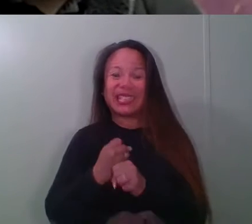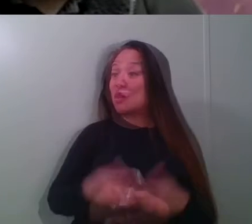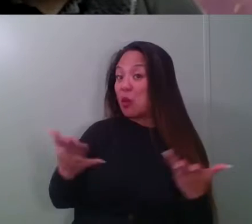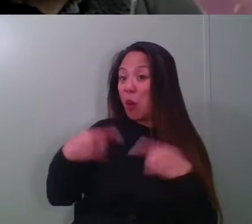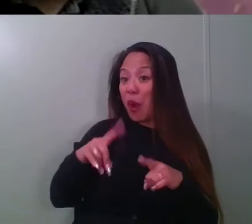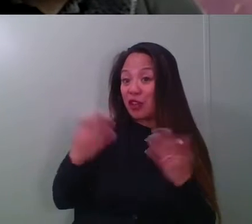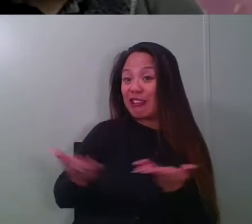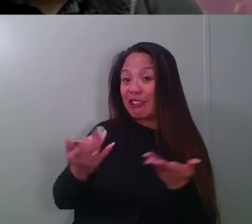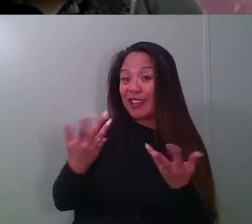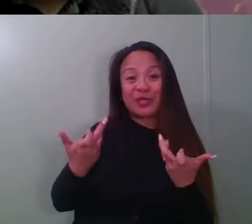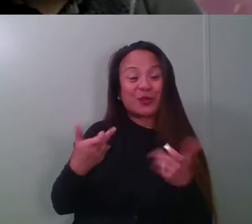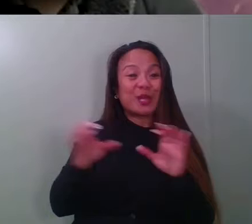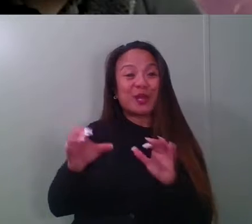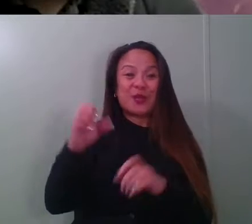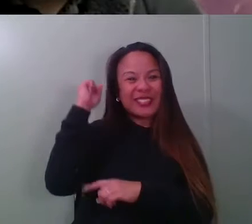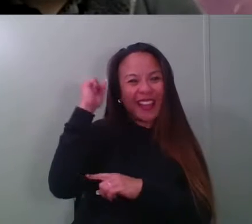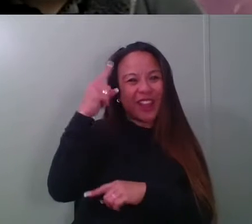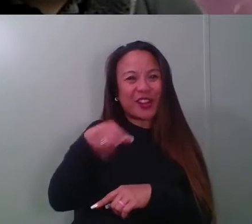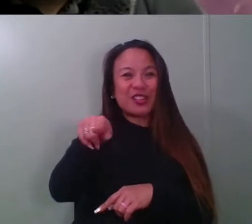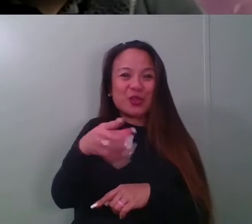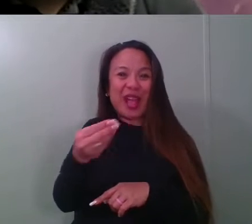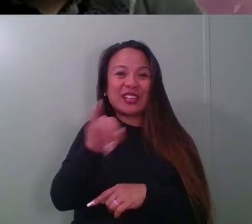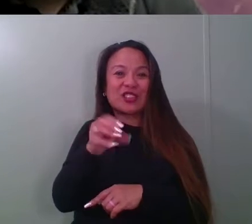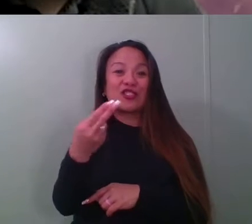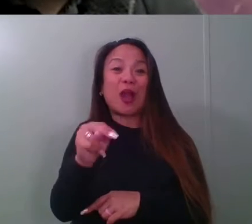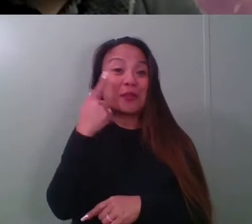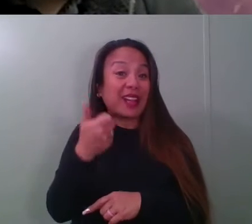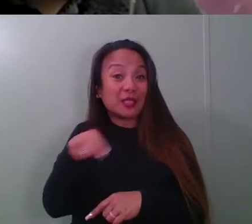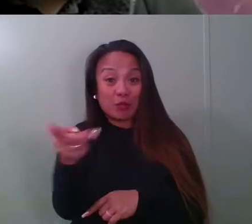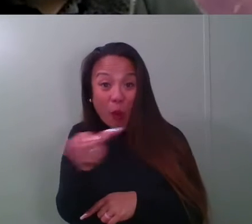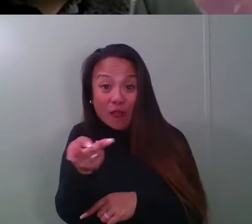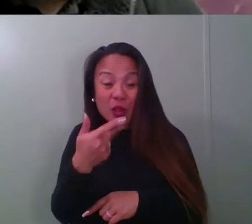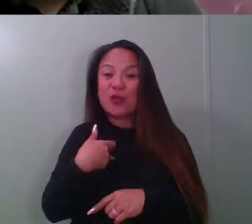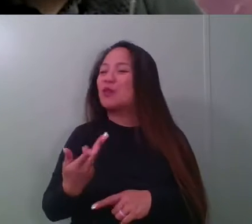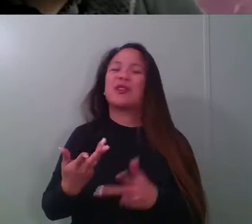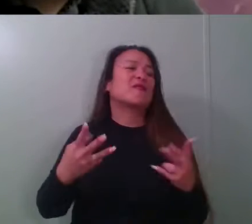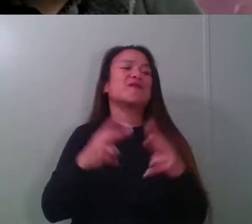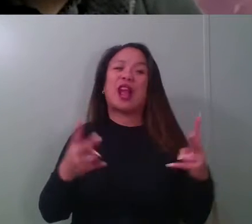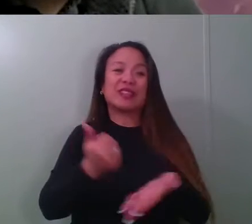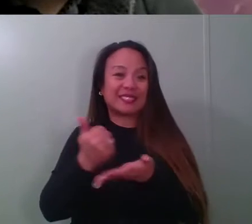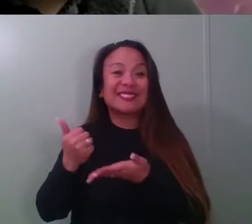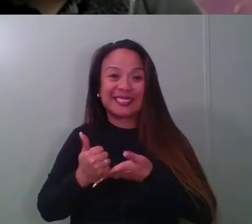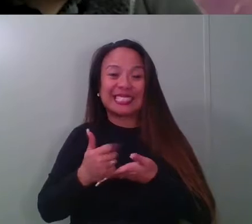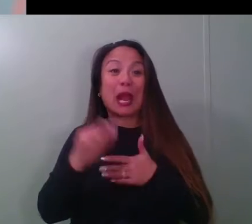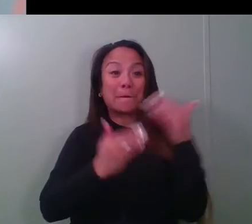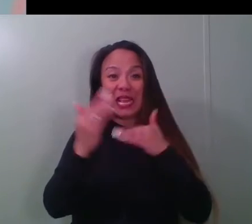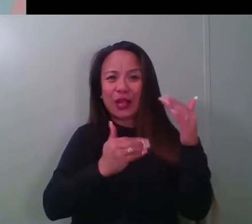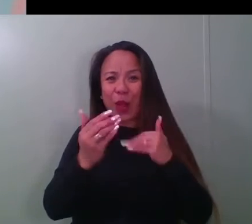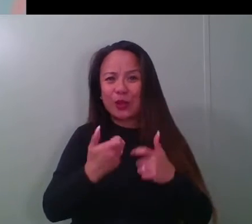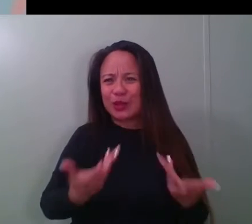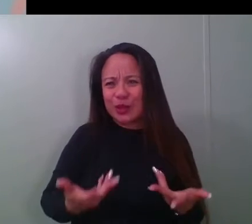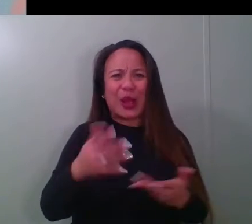year. And so while you're here, and I just want to do a shout out to you and to John, because both of you have been very instrumental